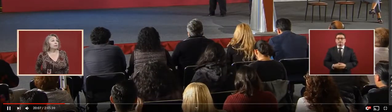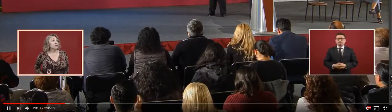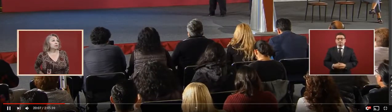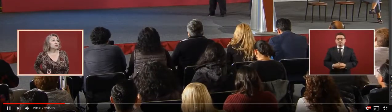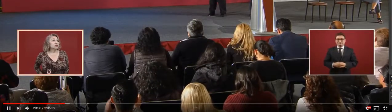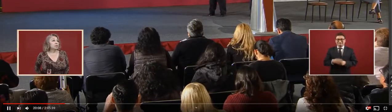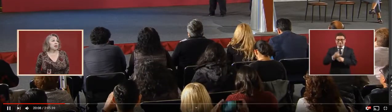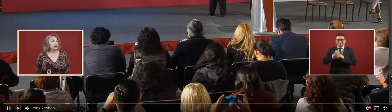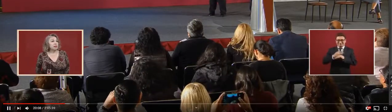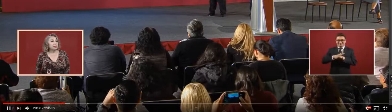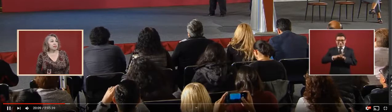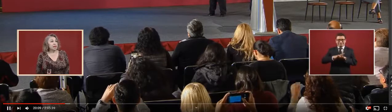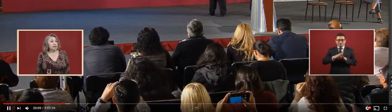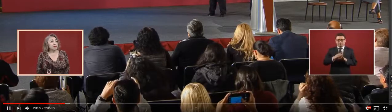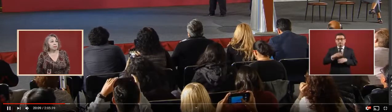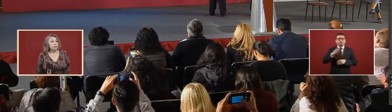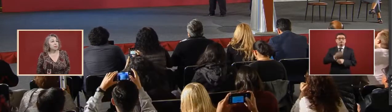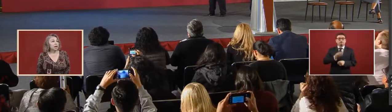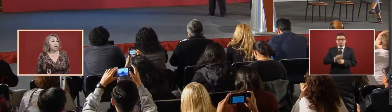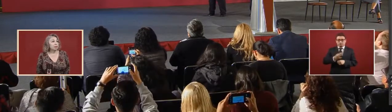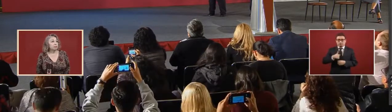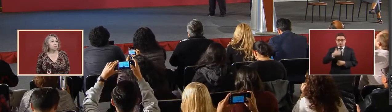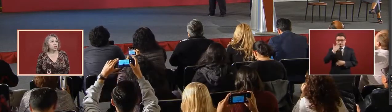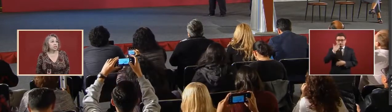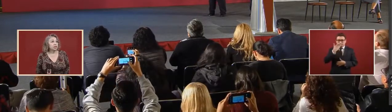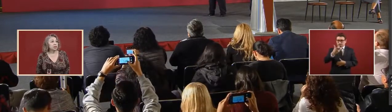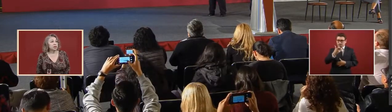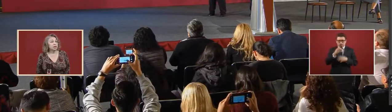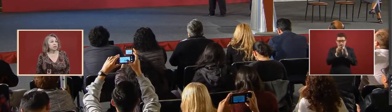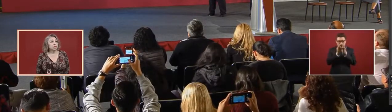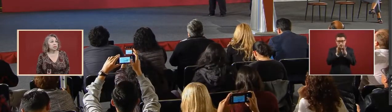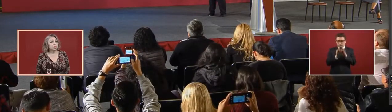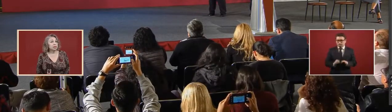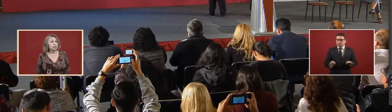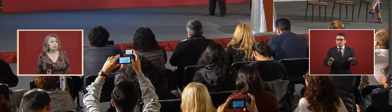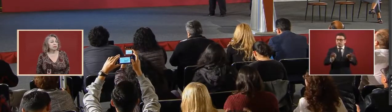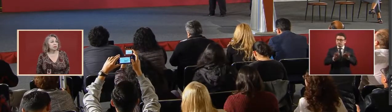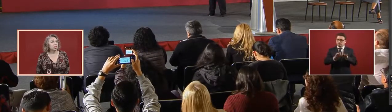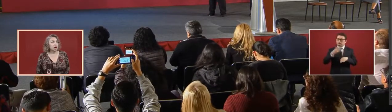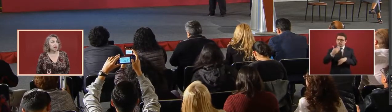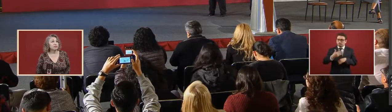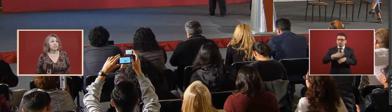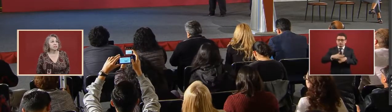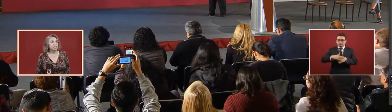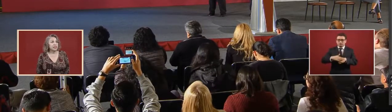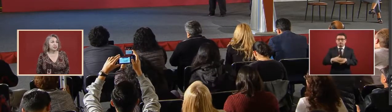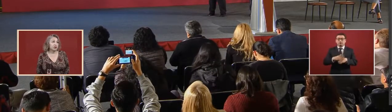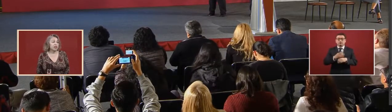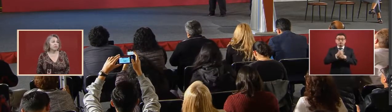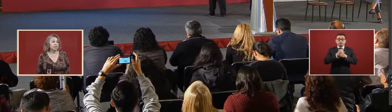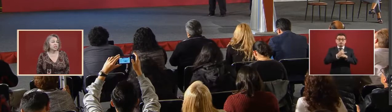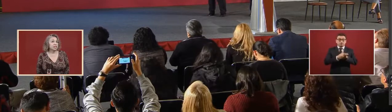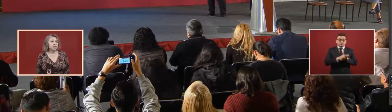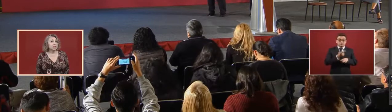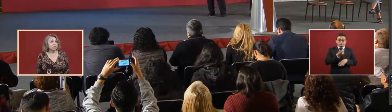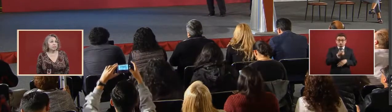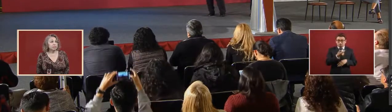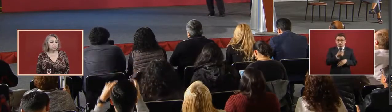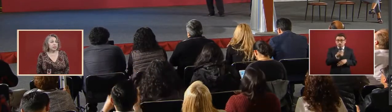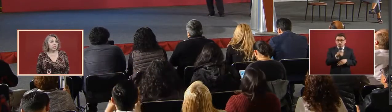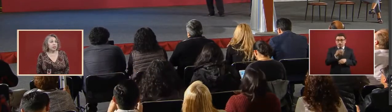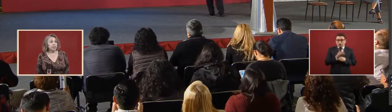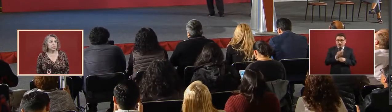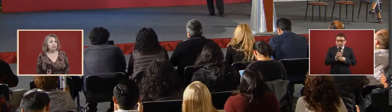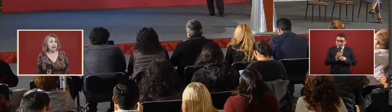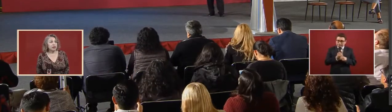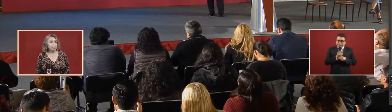información so regarding quiero, the historical graves, mass graves, que tenemos hasta el día de